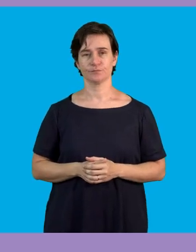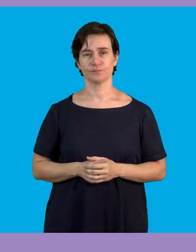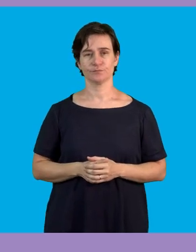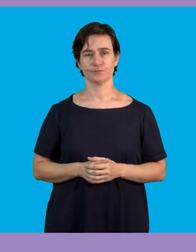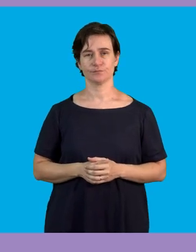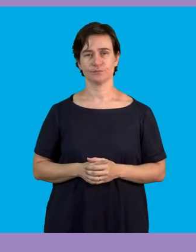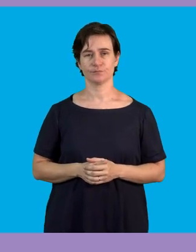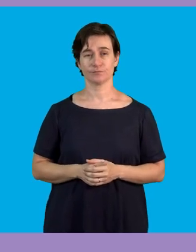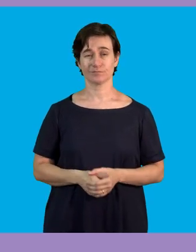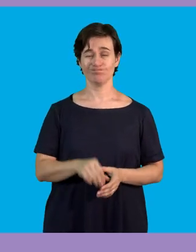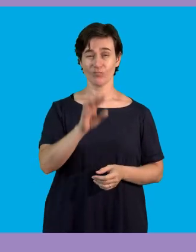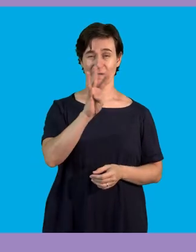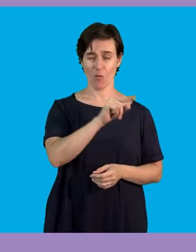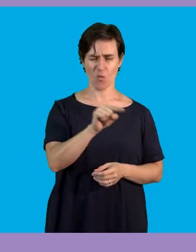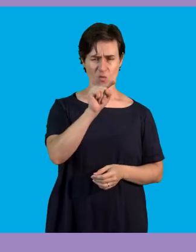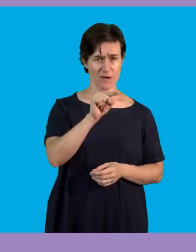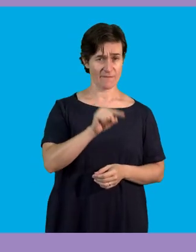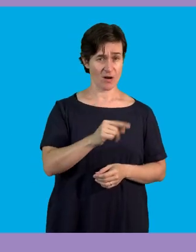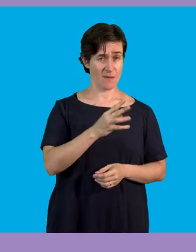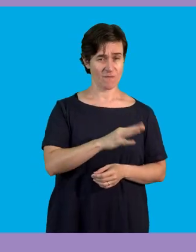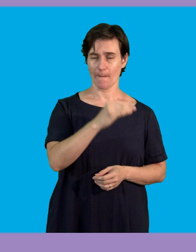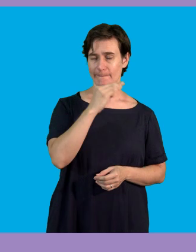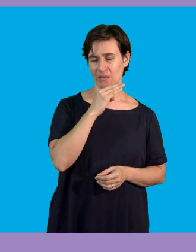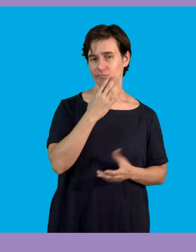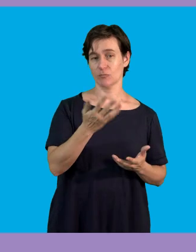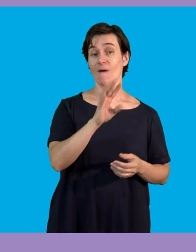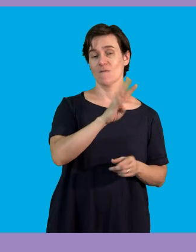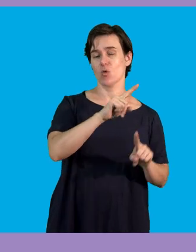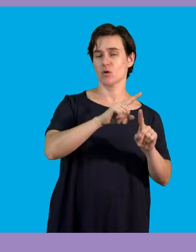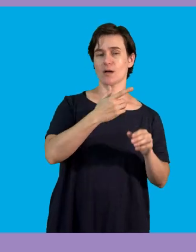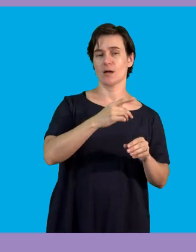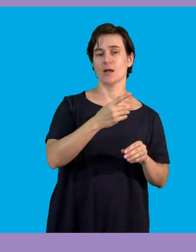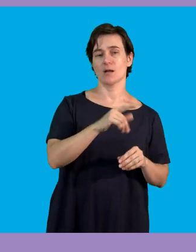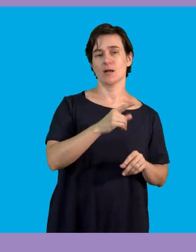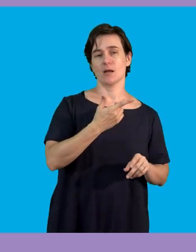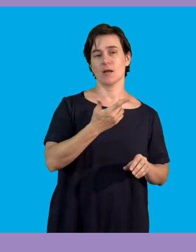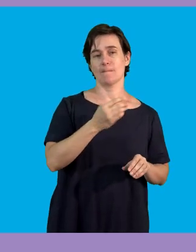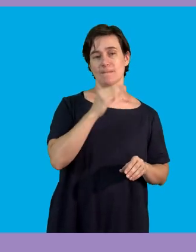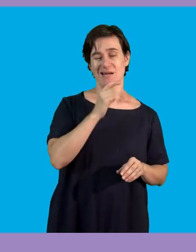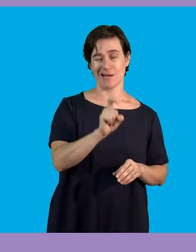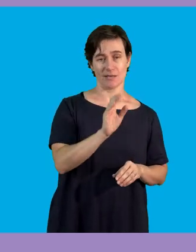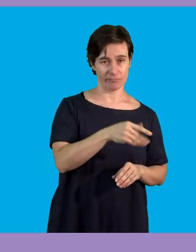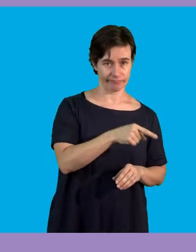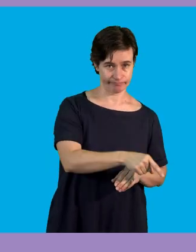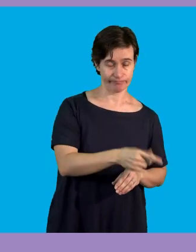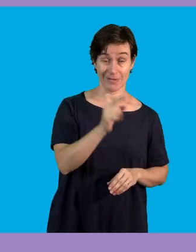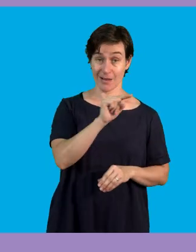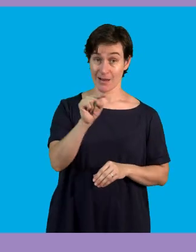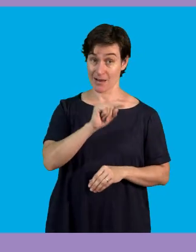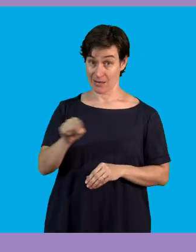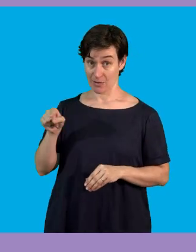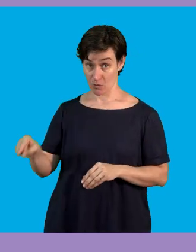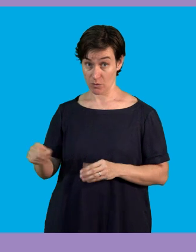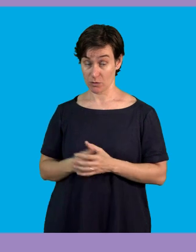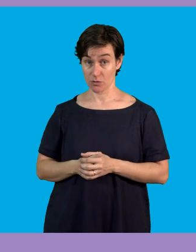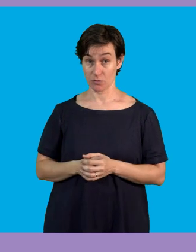such that 4 divided by 4 will give us 1. 1 multiplied by x is x, and then on the